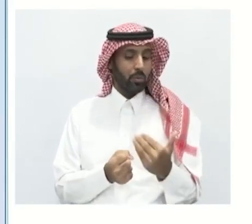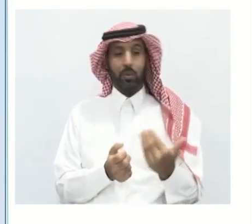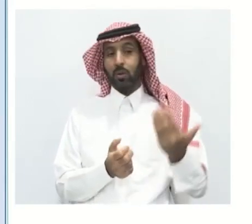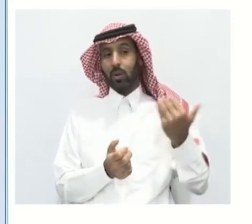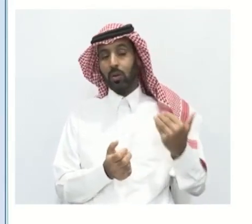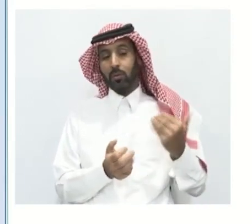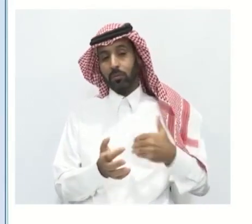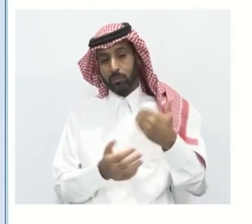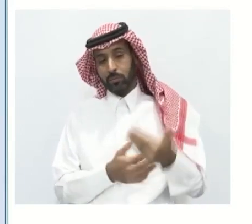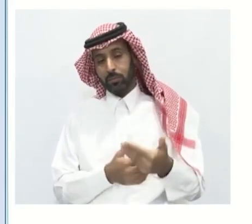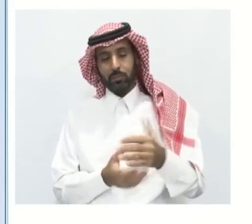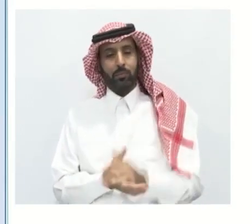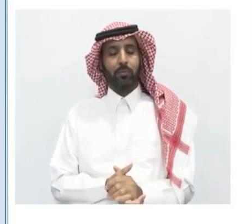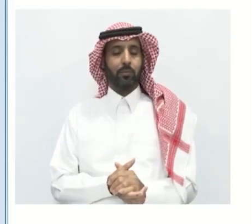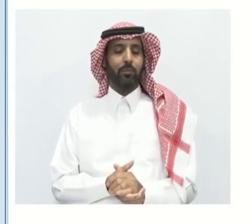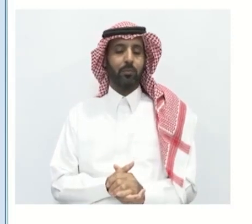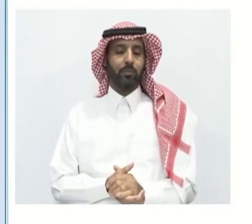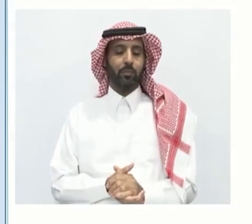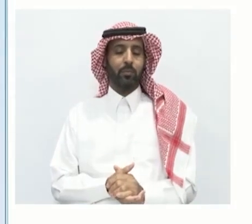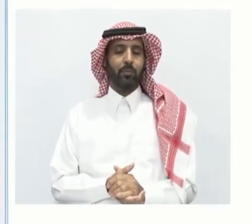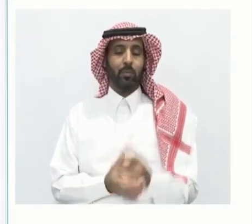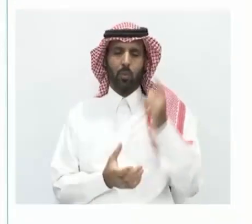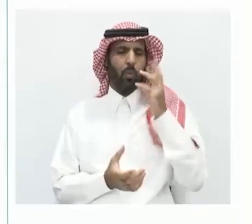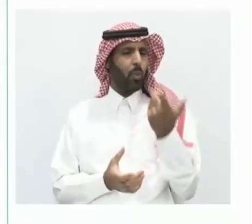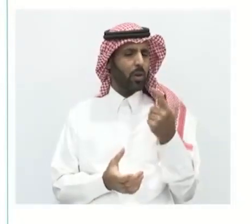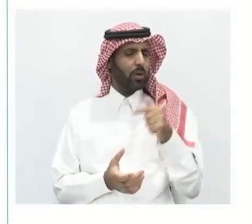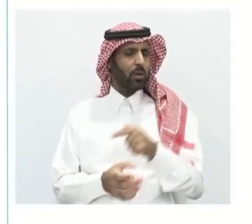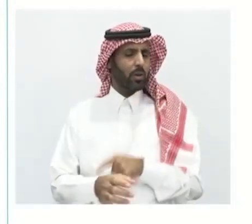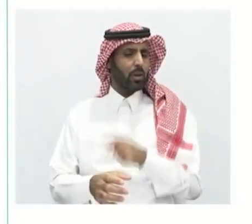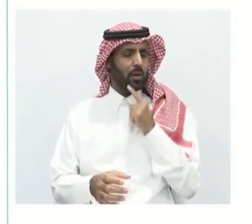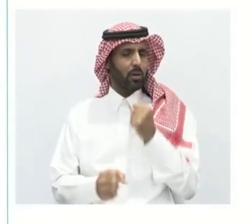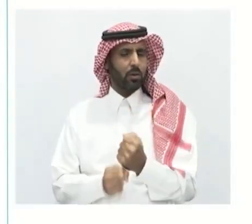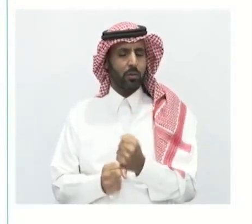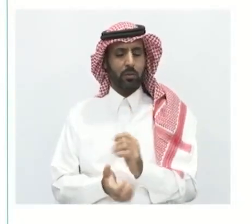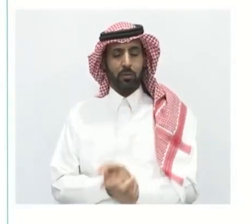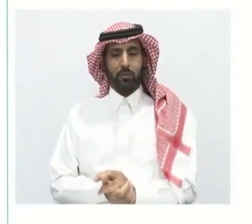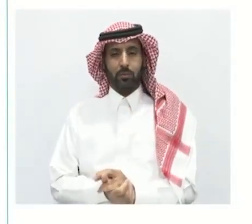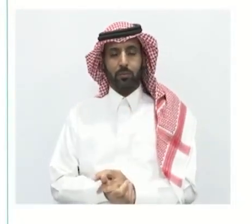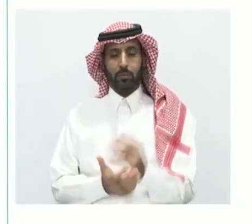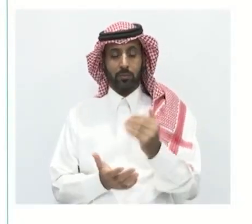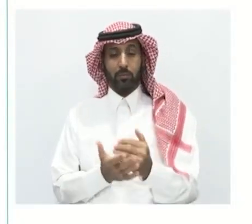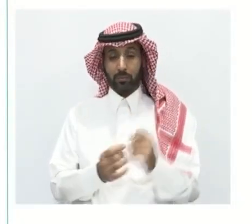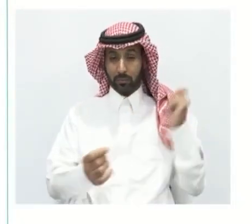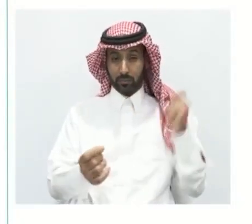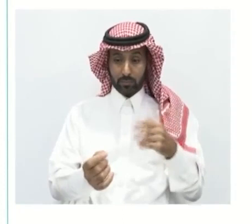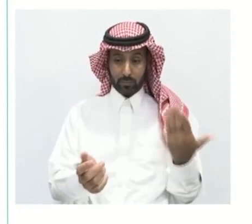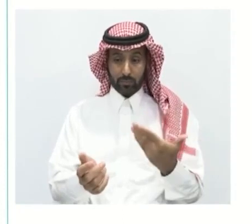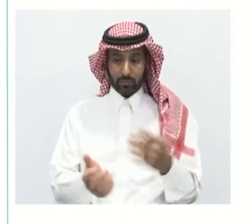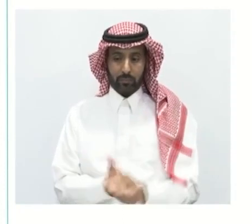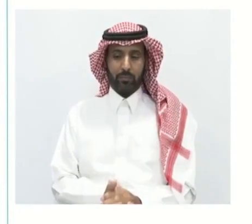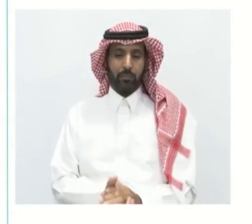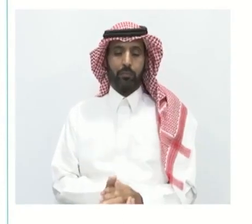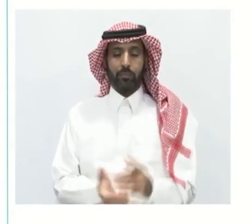before or later that day, soon after, when or while. So this is the objectives for today,